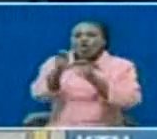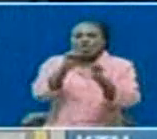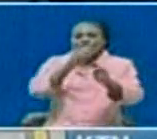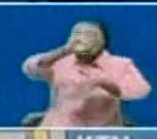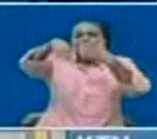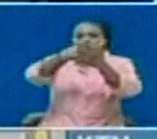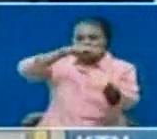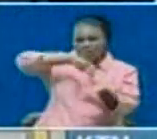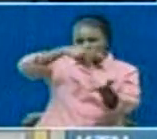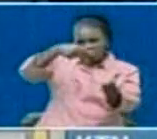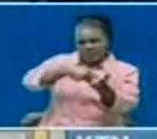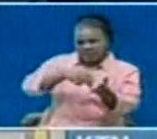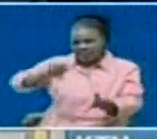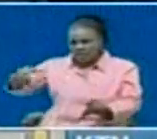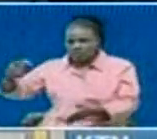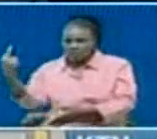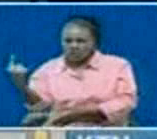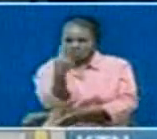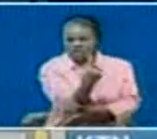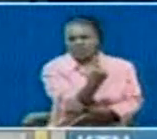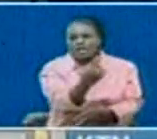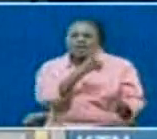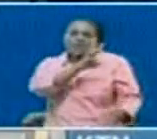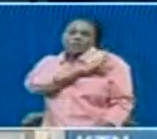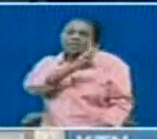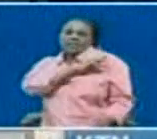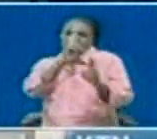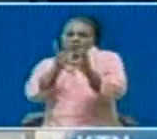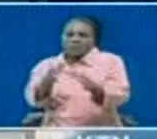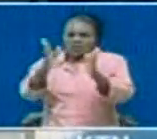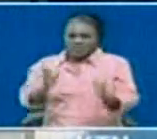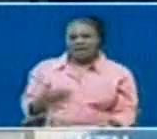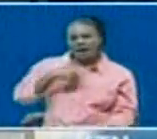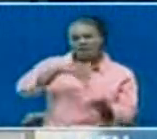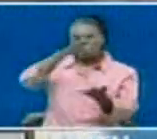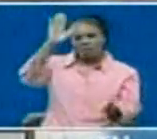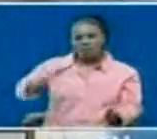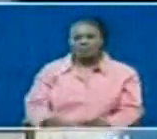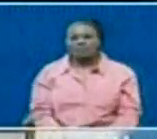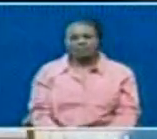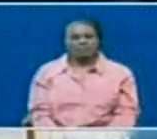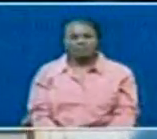development projects in their respective counties. Wilkis Tanyabwa has that story.